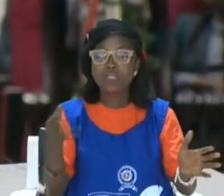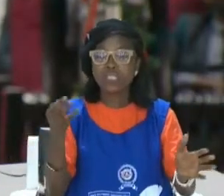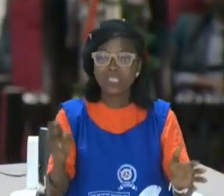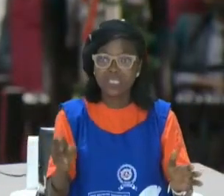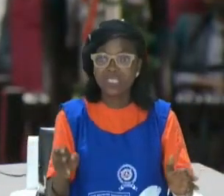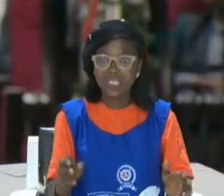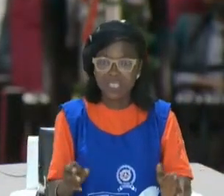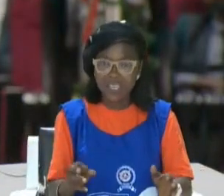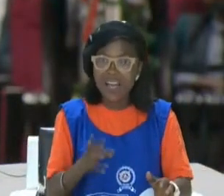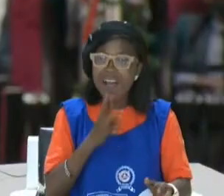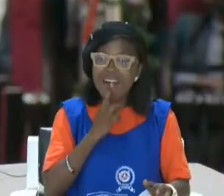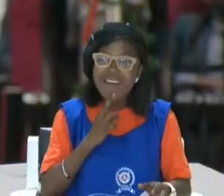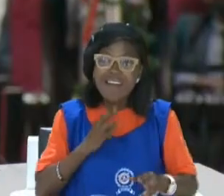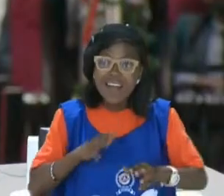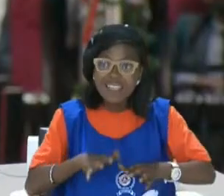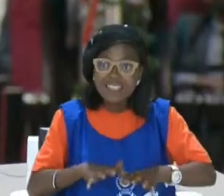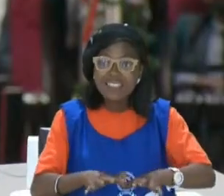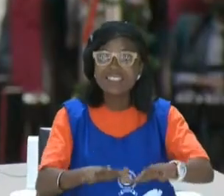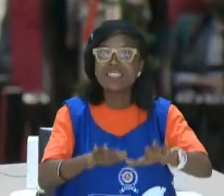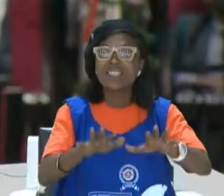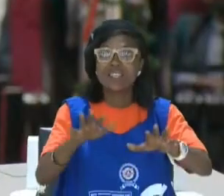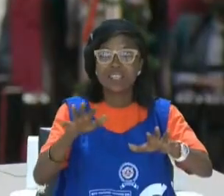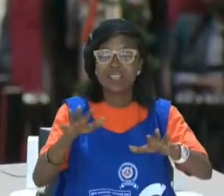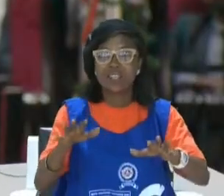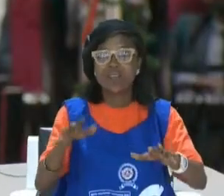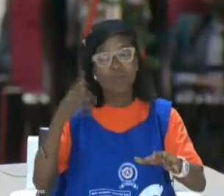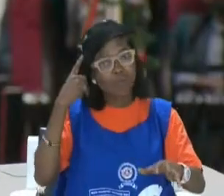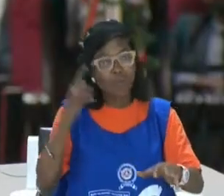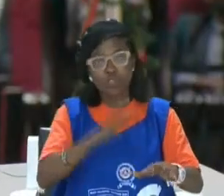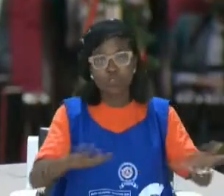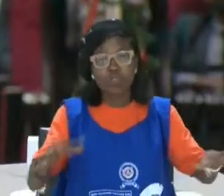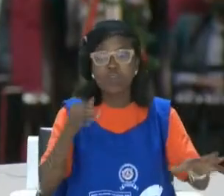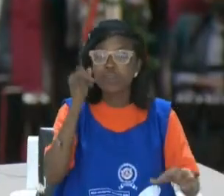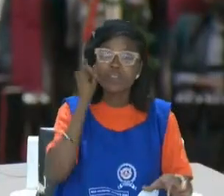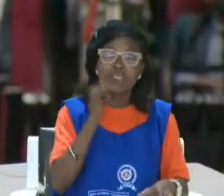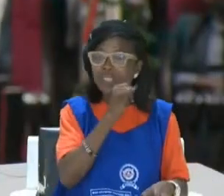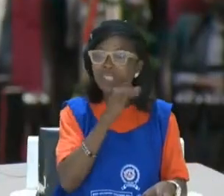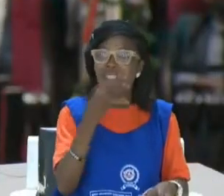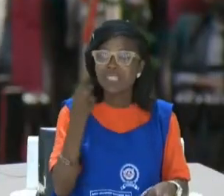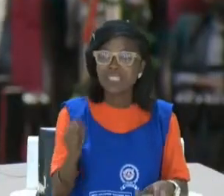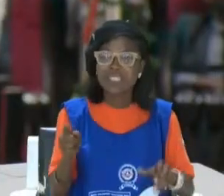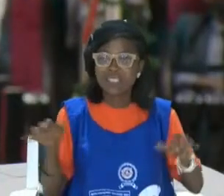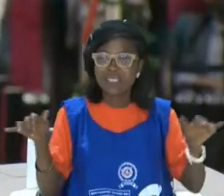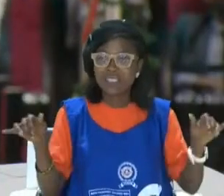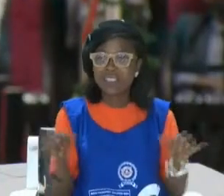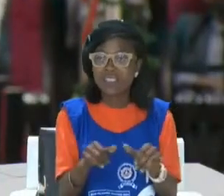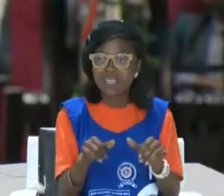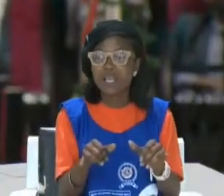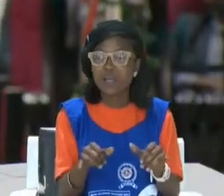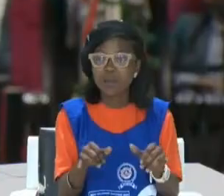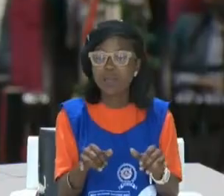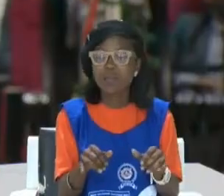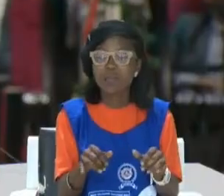Israel. It's the same way, the same wind that